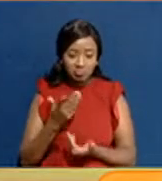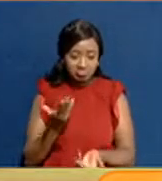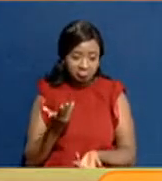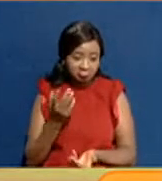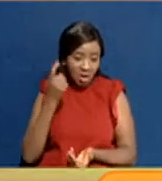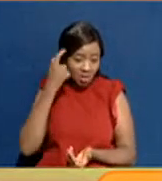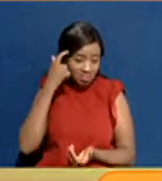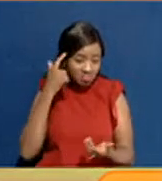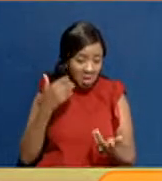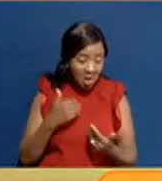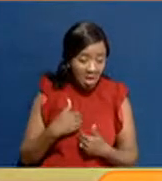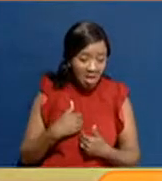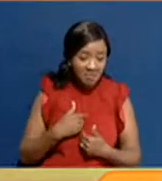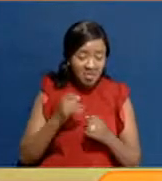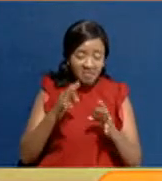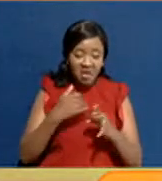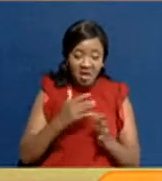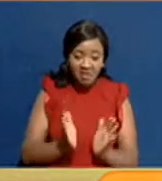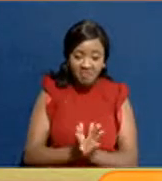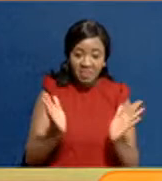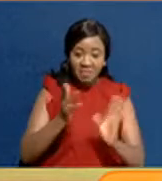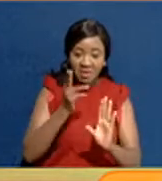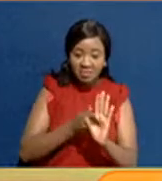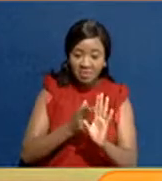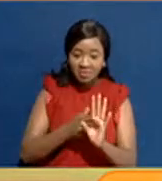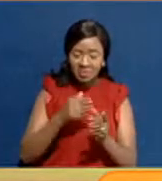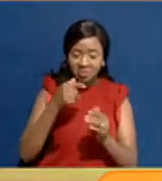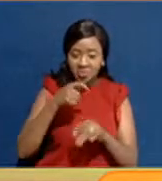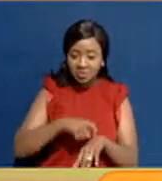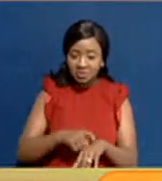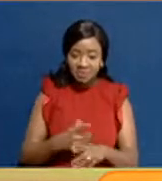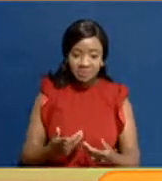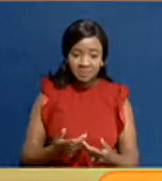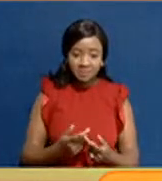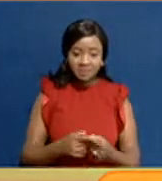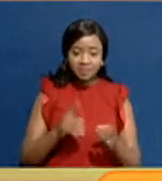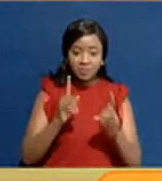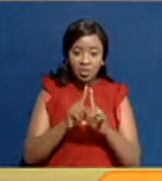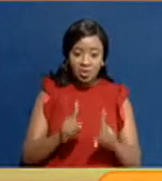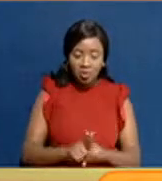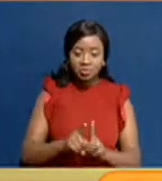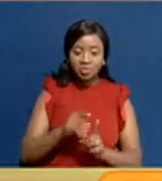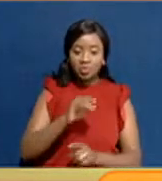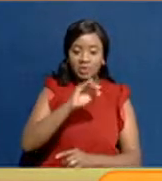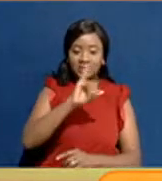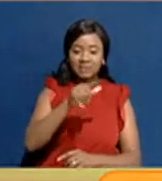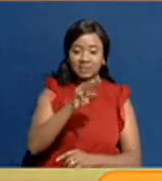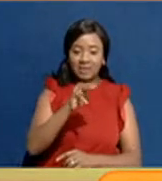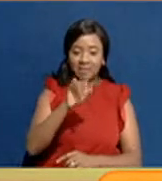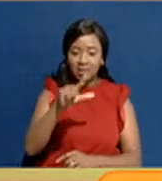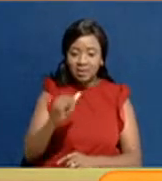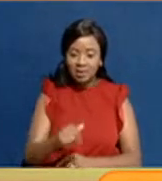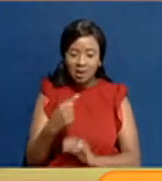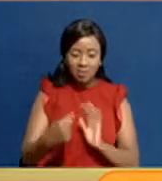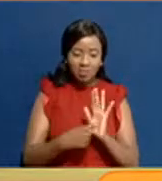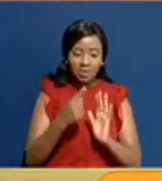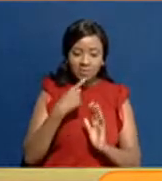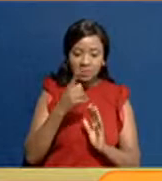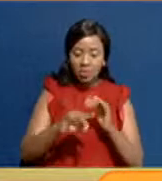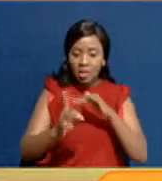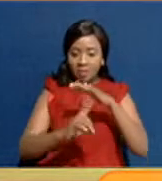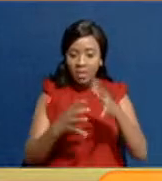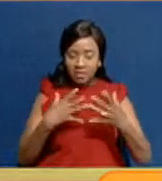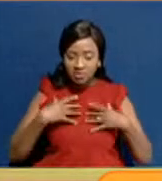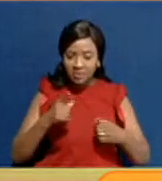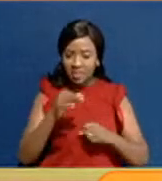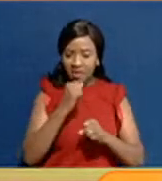sense in conducting public participation sessions? Jamila's memo piles up the in-tray of the overworked Ministry of